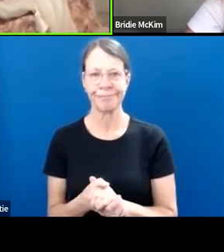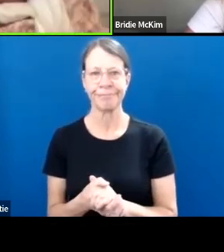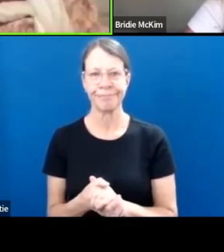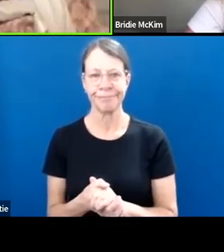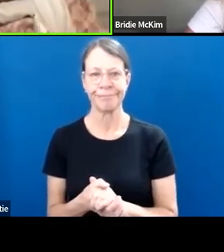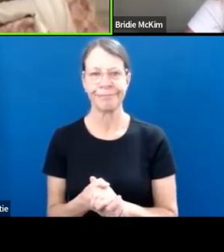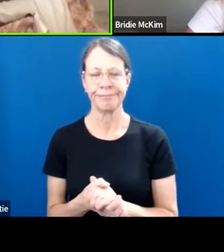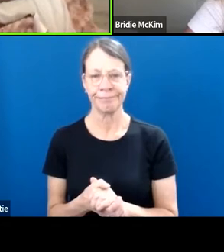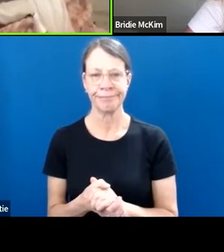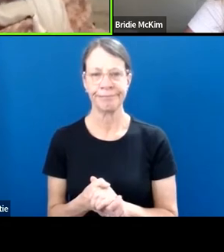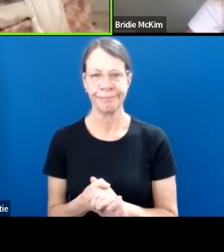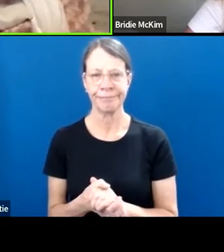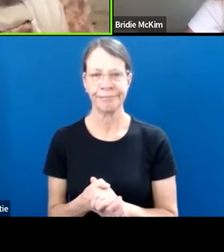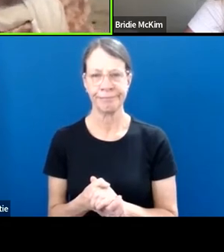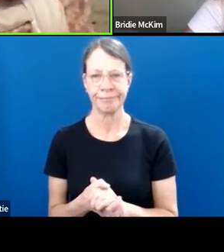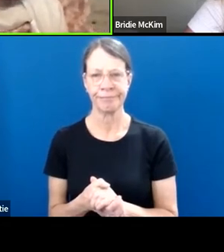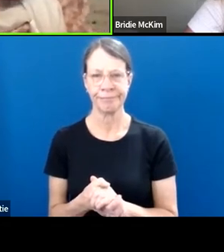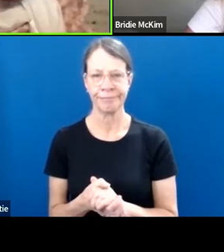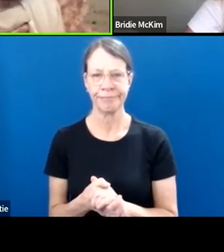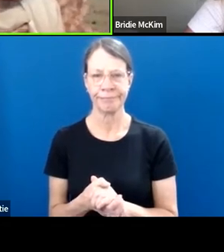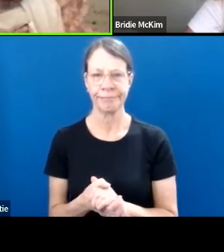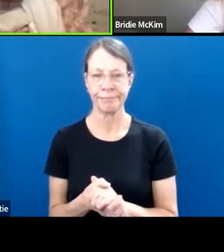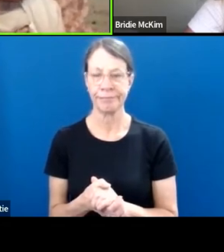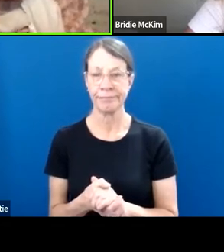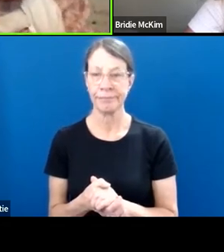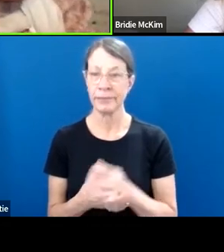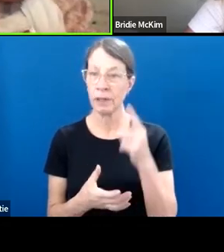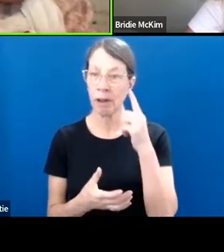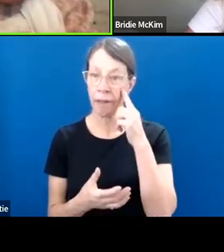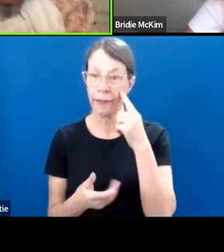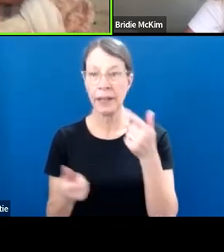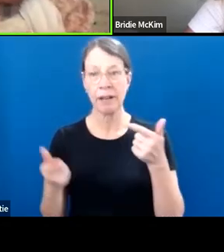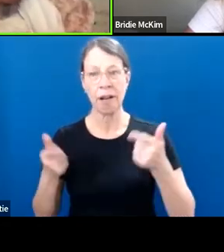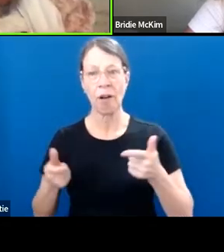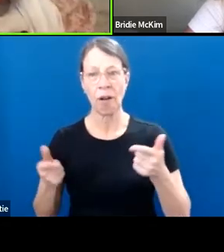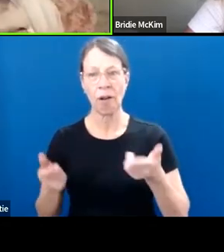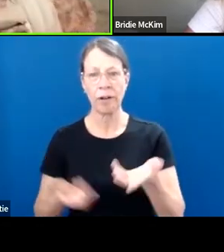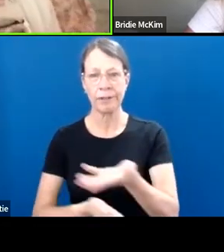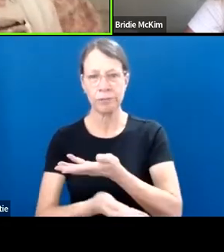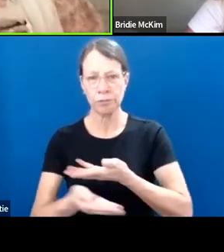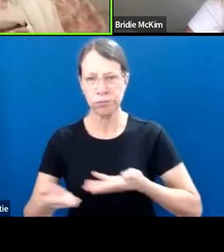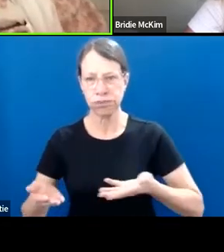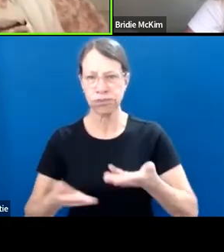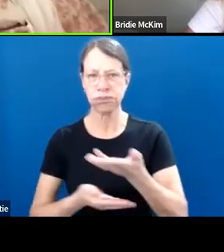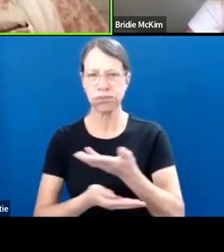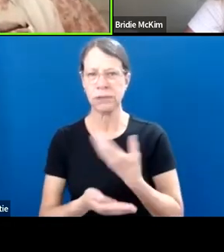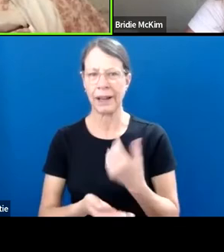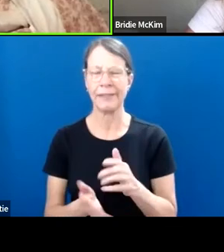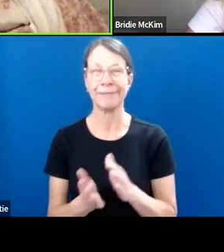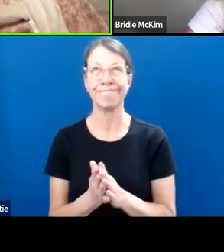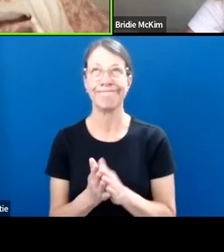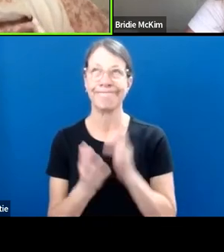I think that a lot of these discussions, how do I put